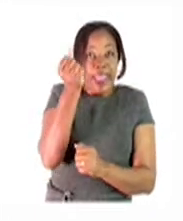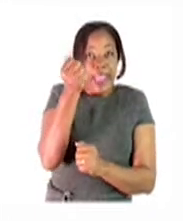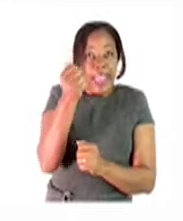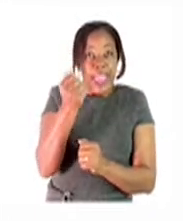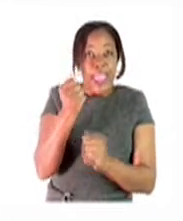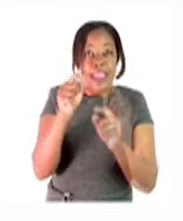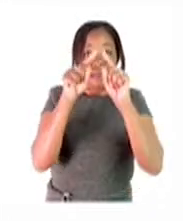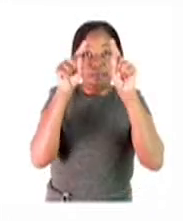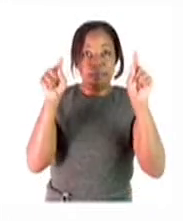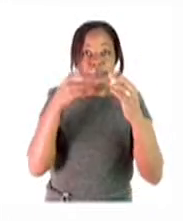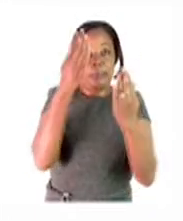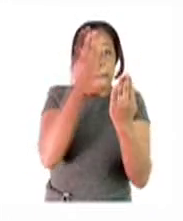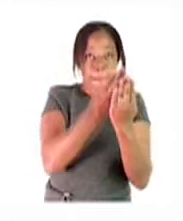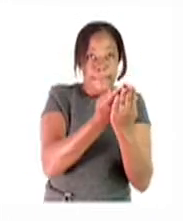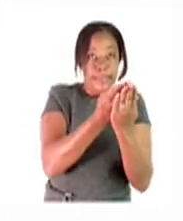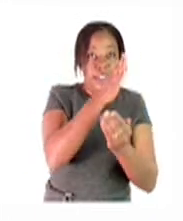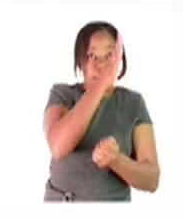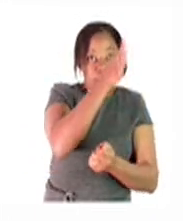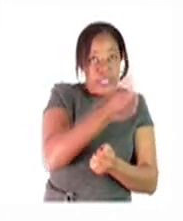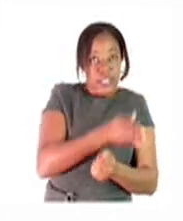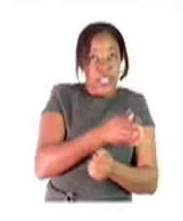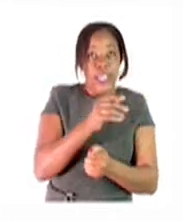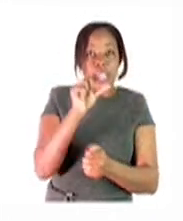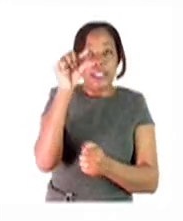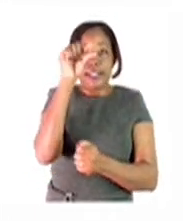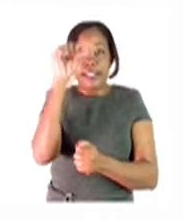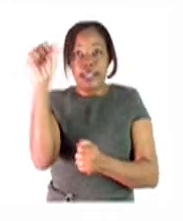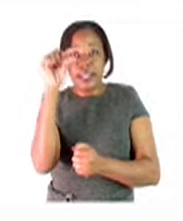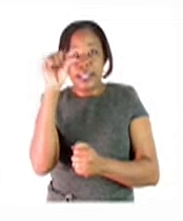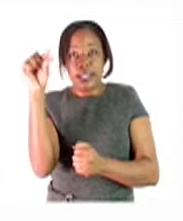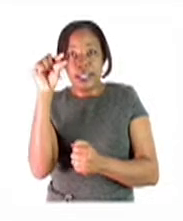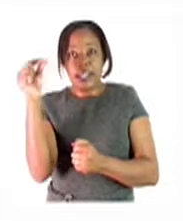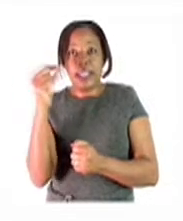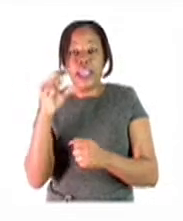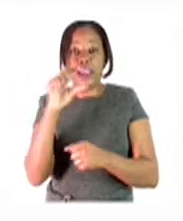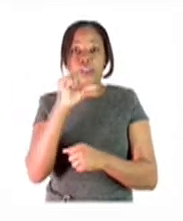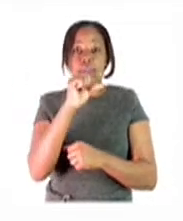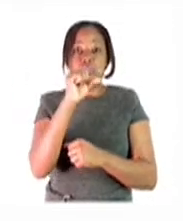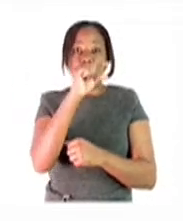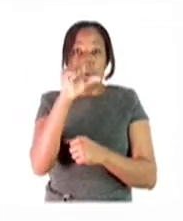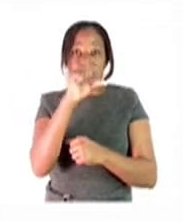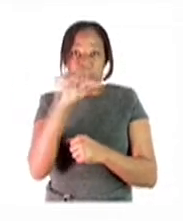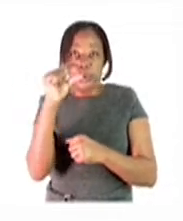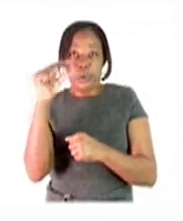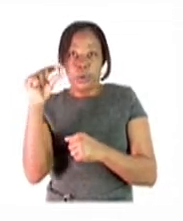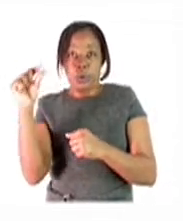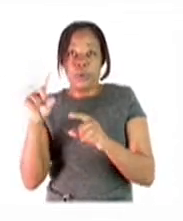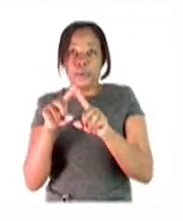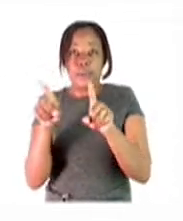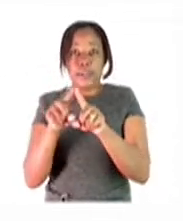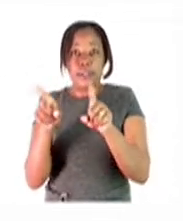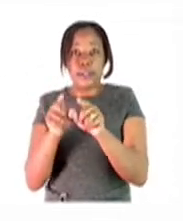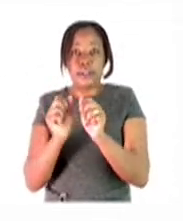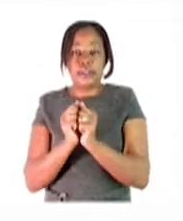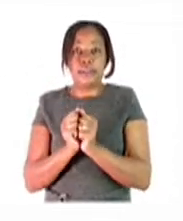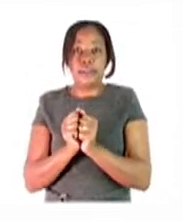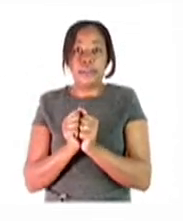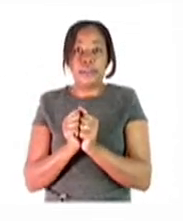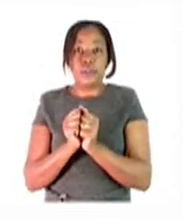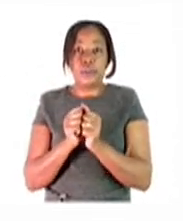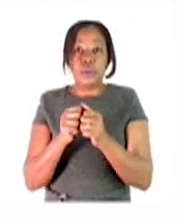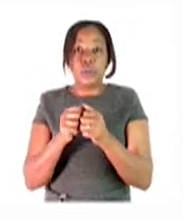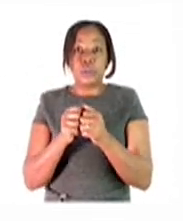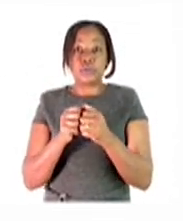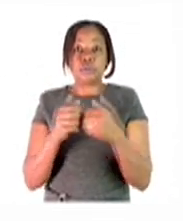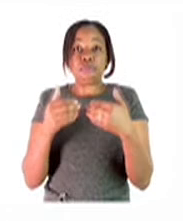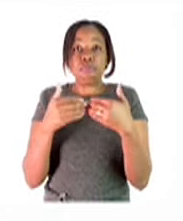what sound is represented by the picture. Okay, you say the name of the picture at the beginning of the